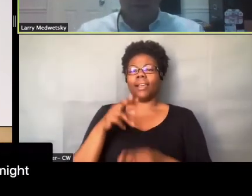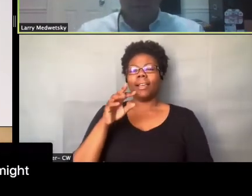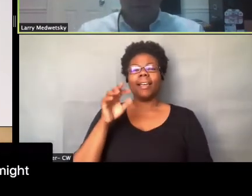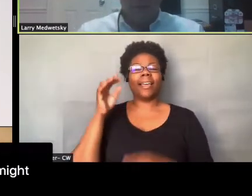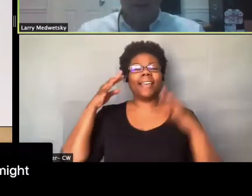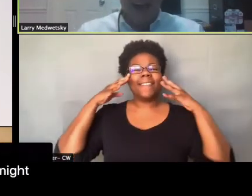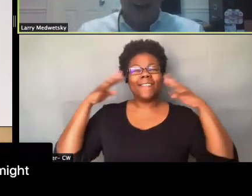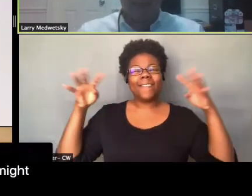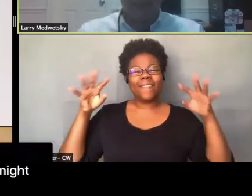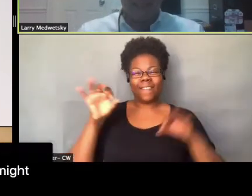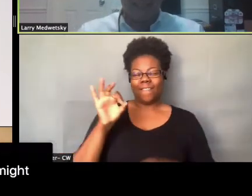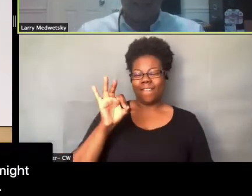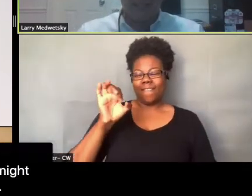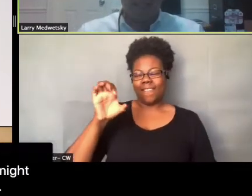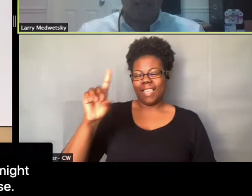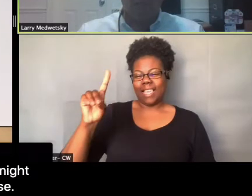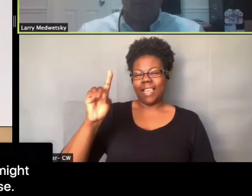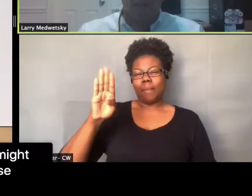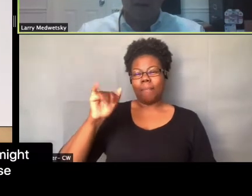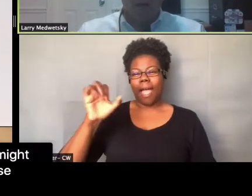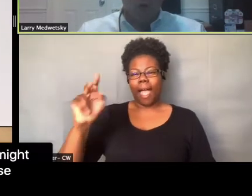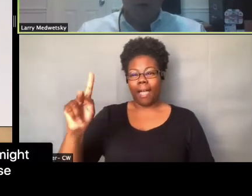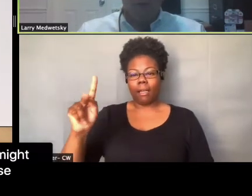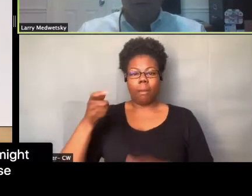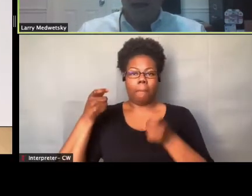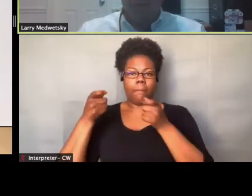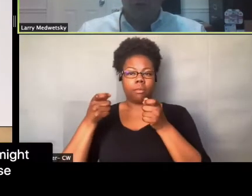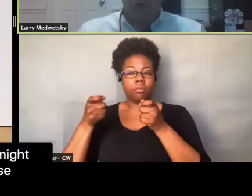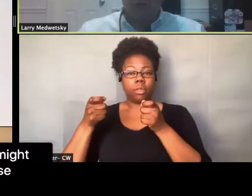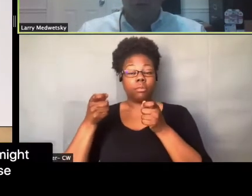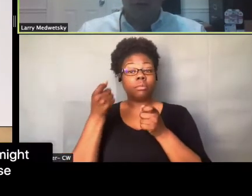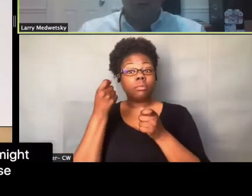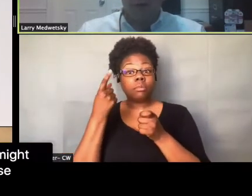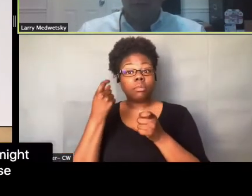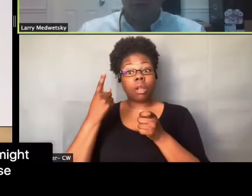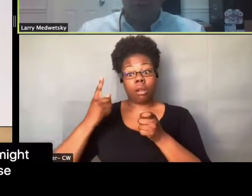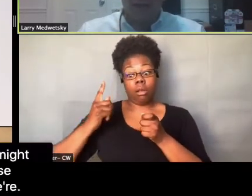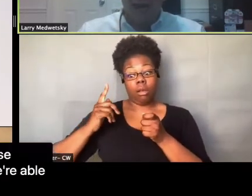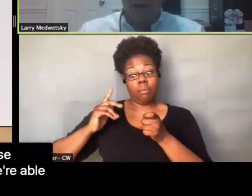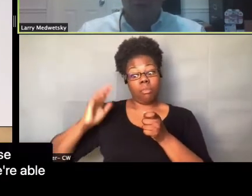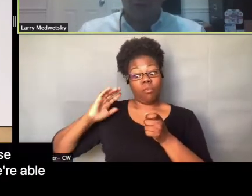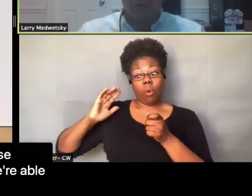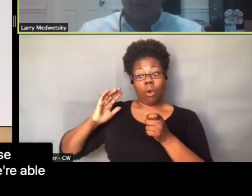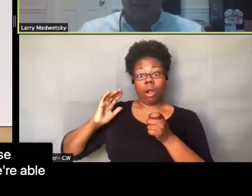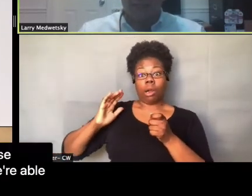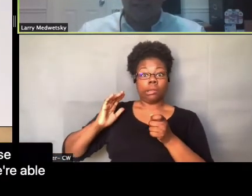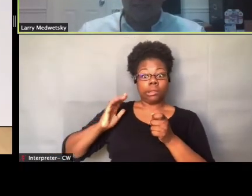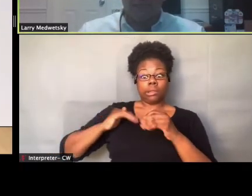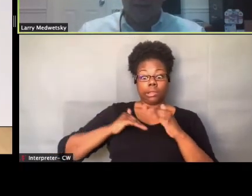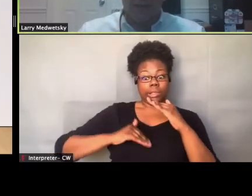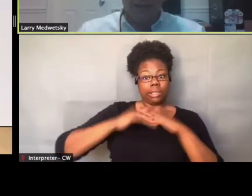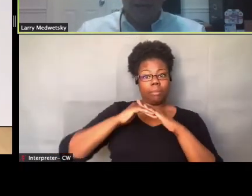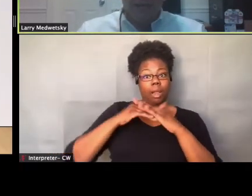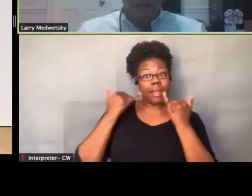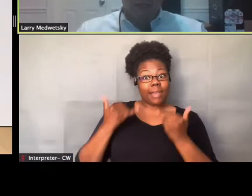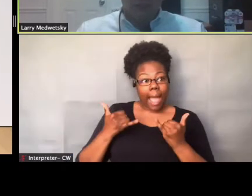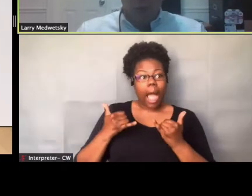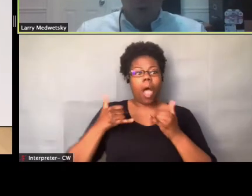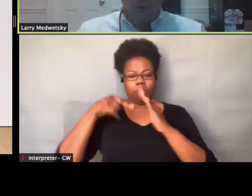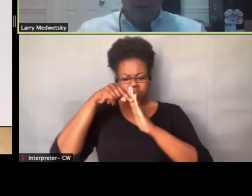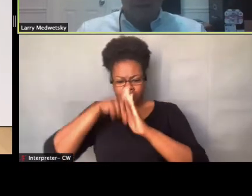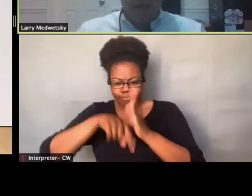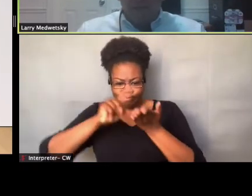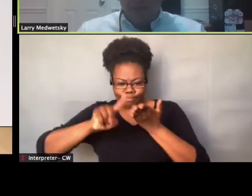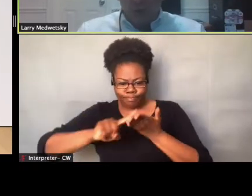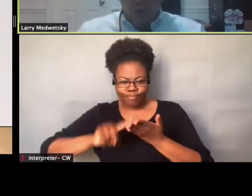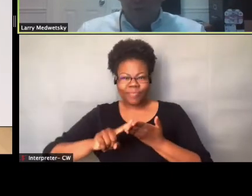talking about, but without these advances, we wouldn't be able to do what we're able to do now in terms of listening.